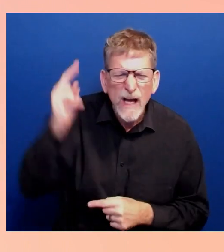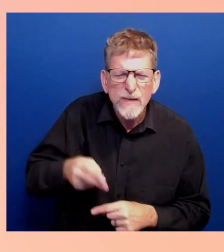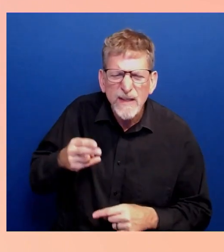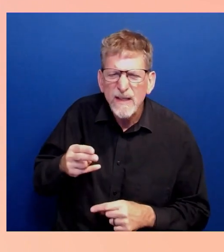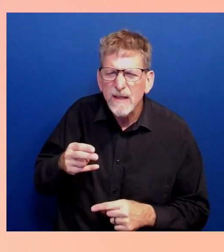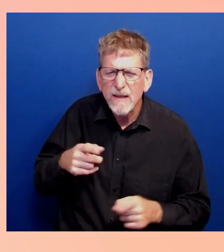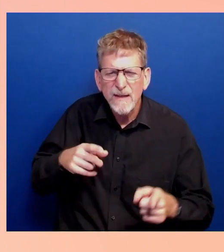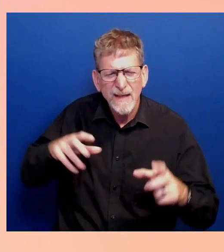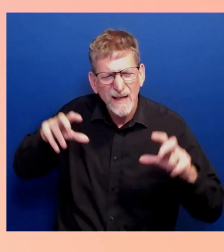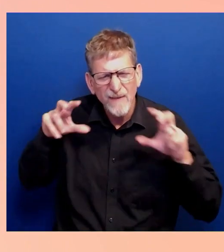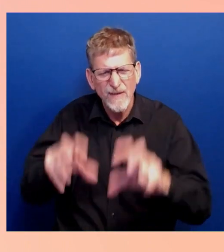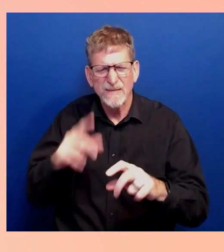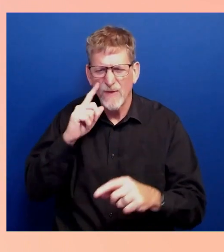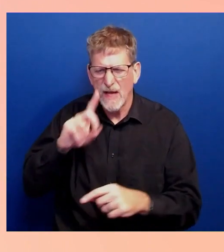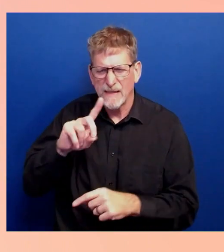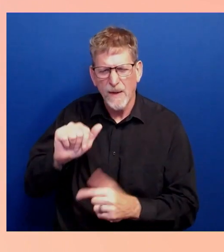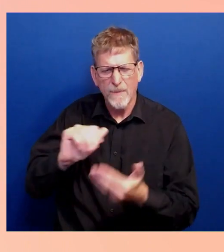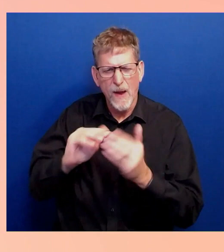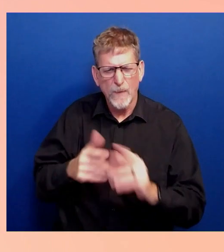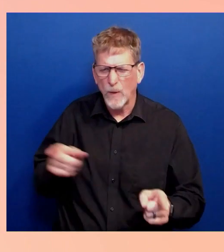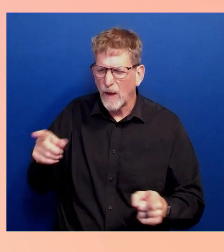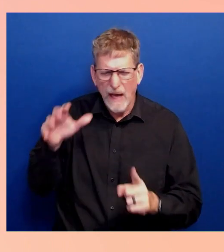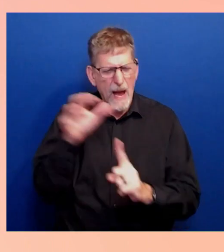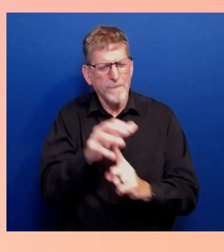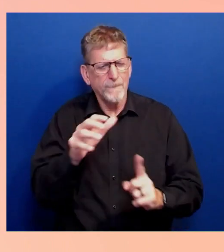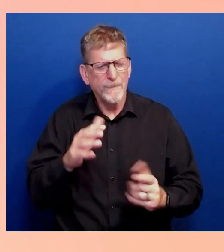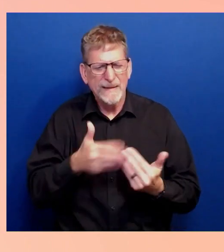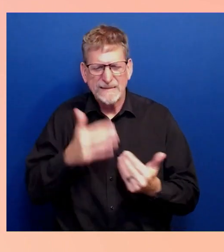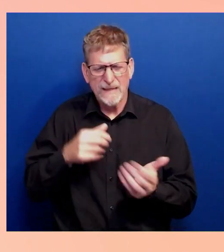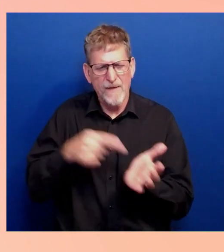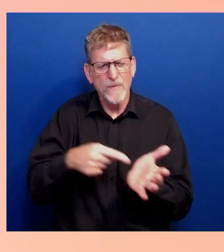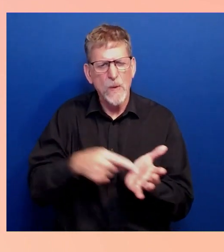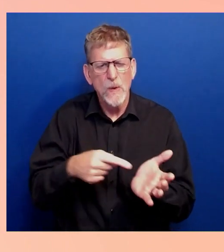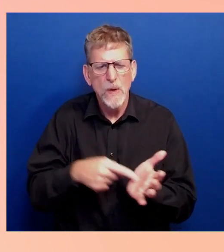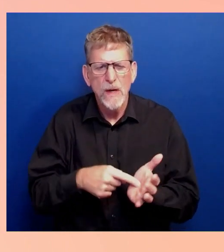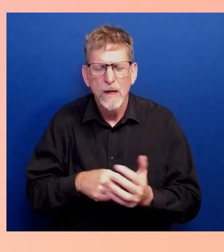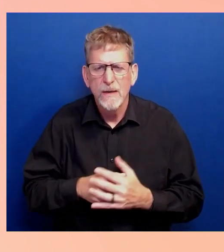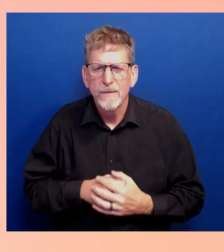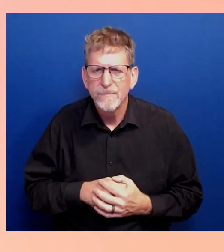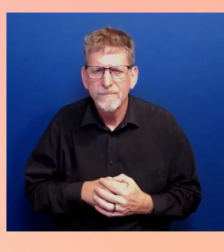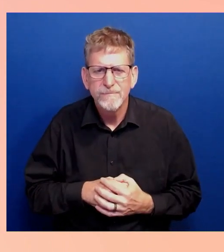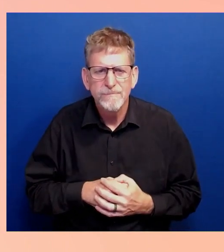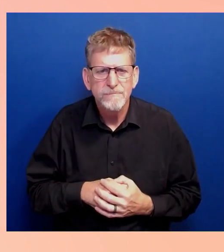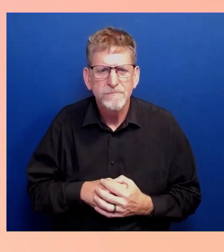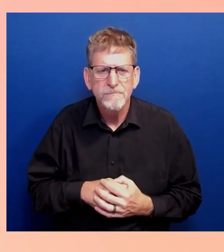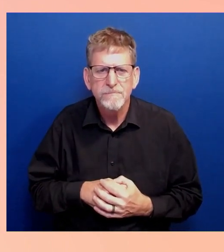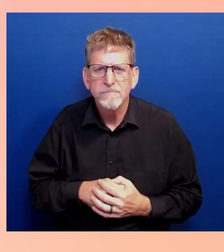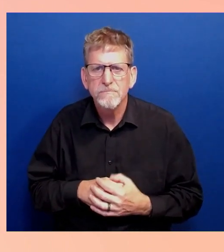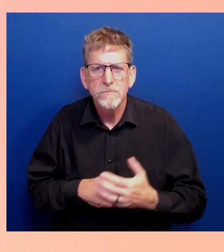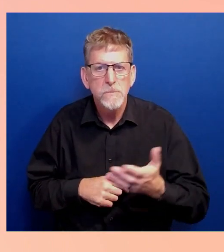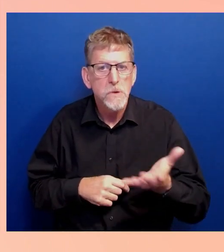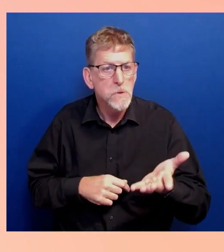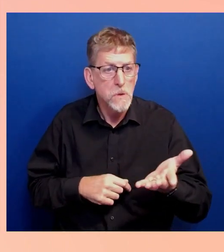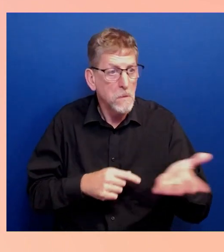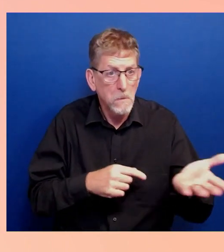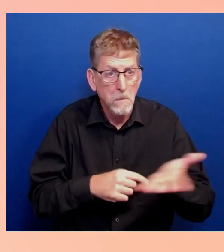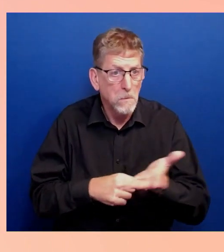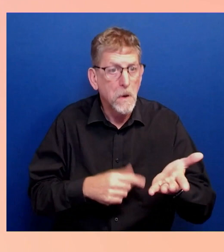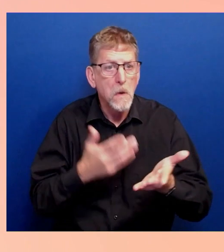Awesome. Alejandro, looks like you've got something. Oh, go ahead, Alejandro. As you want, Maria, go